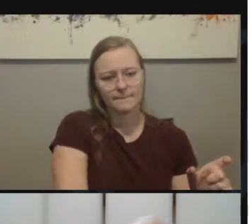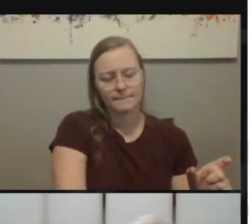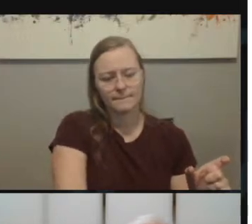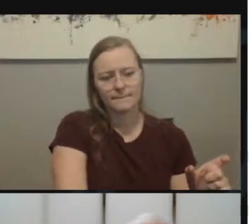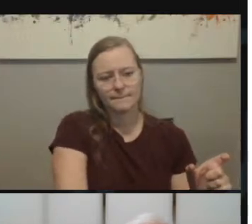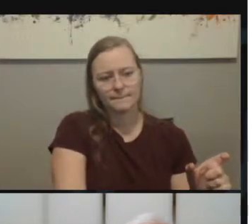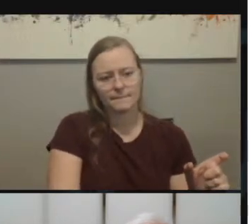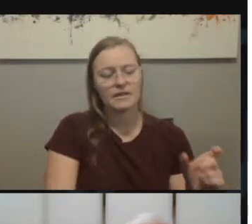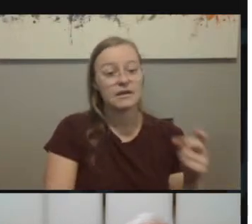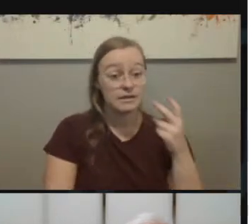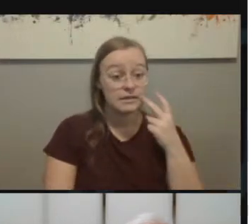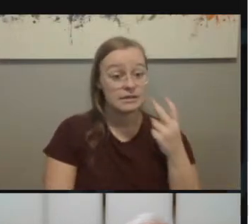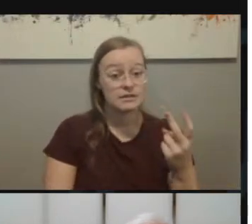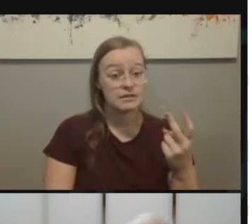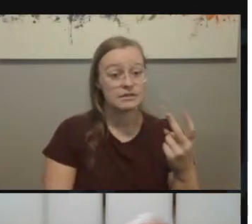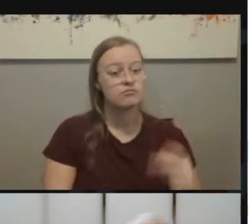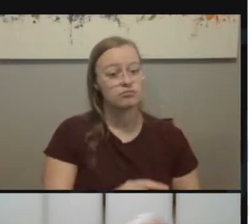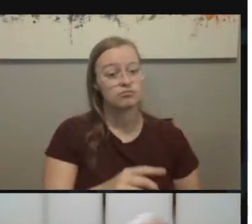reads,